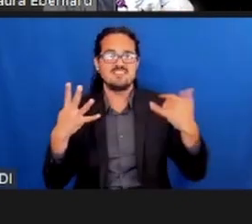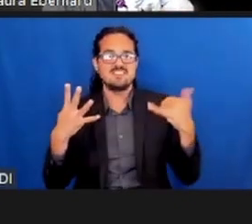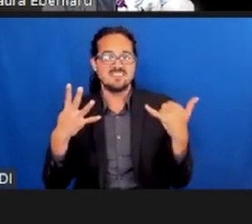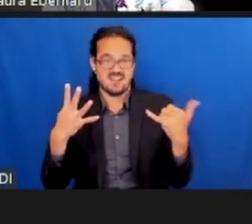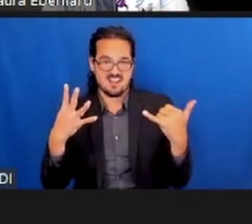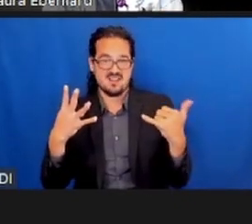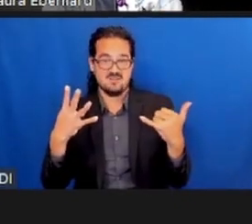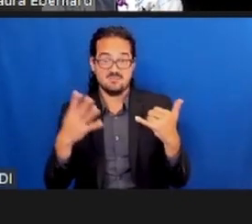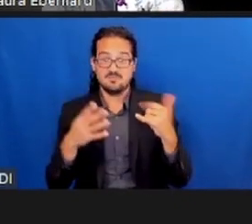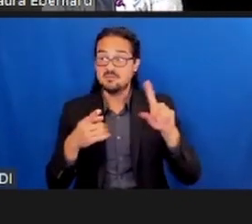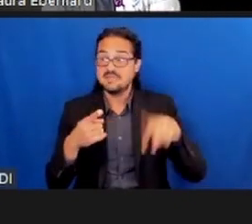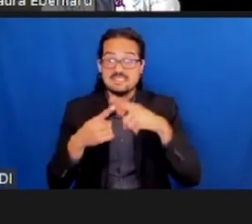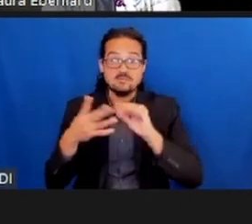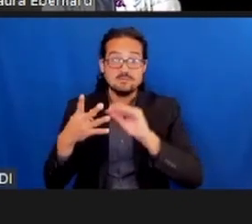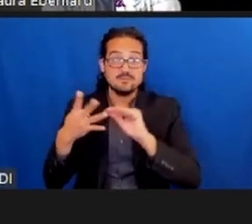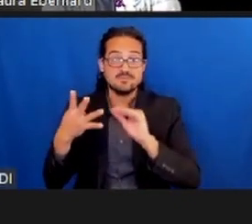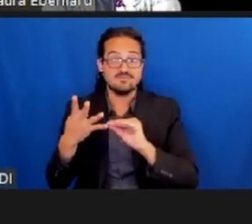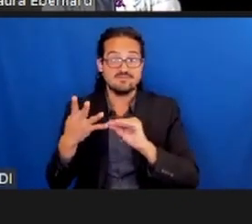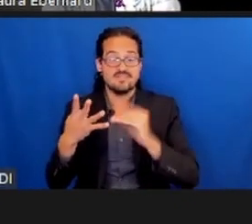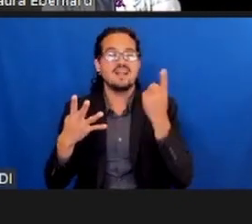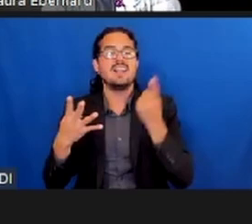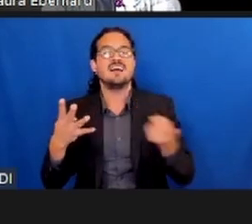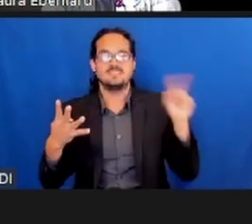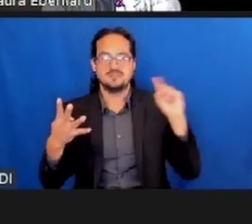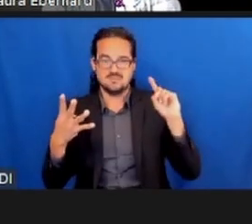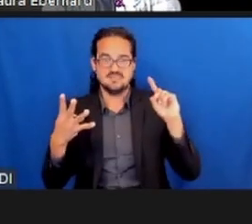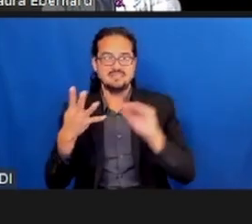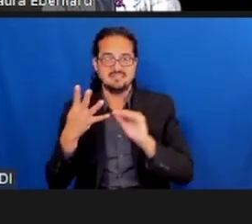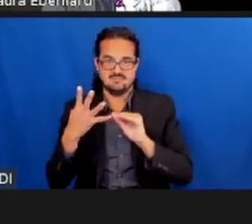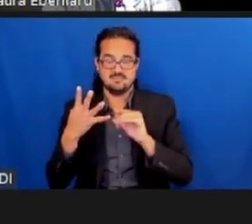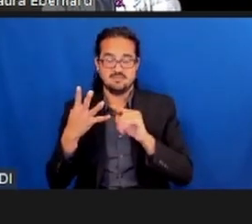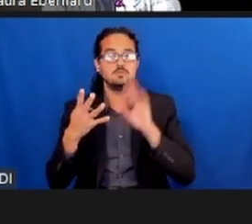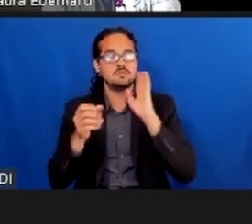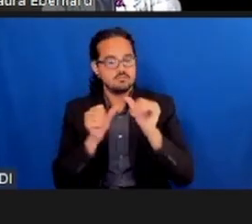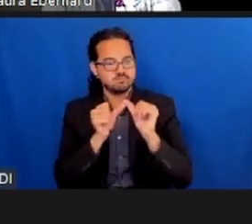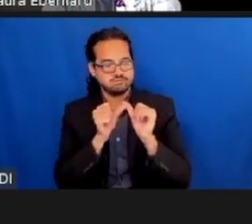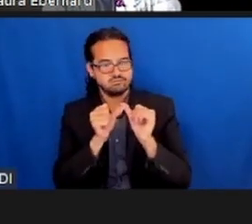in the yellow tier until June 15th. Next slide, please.